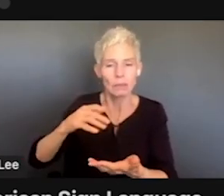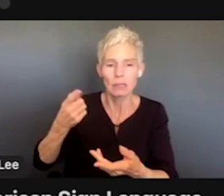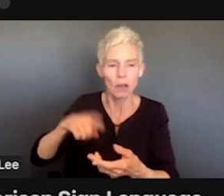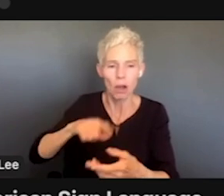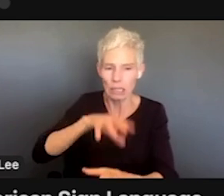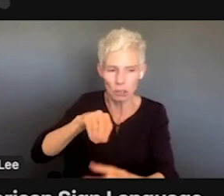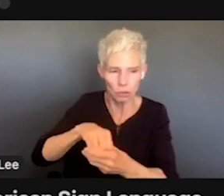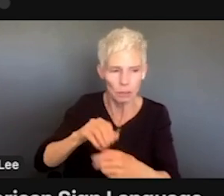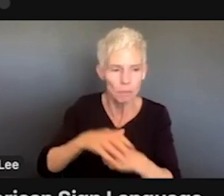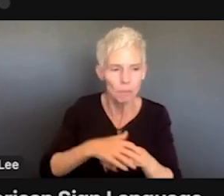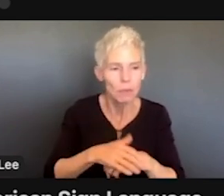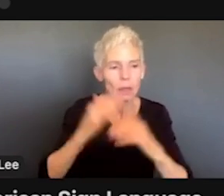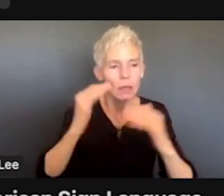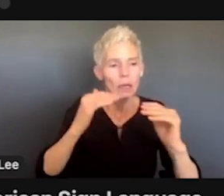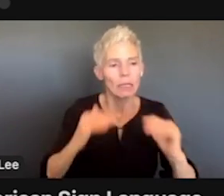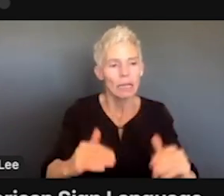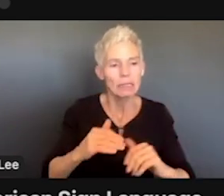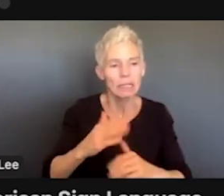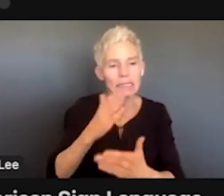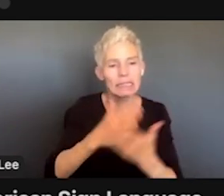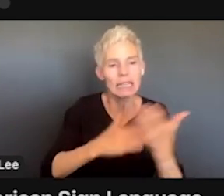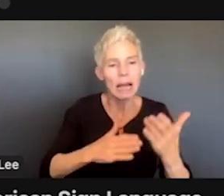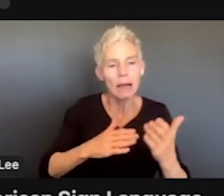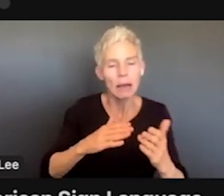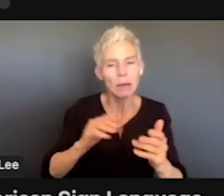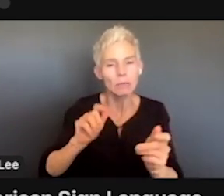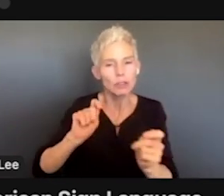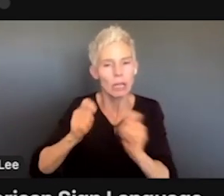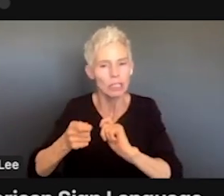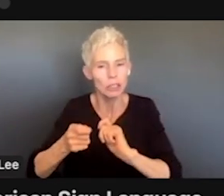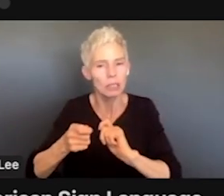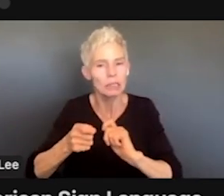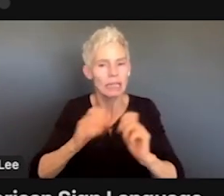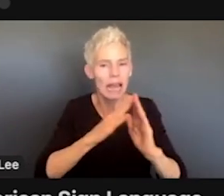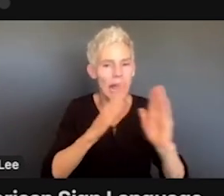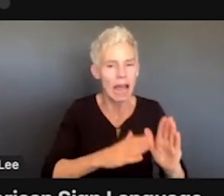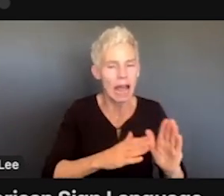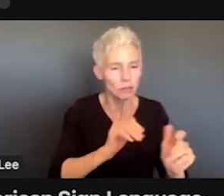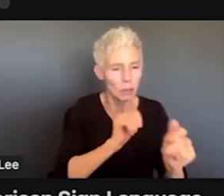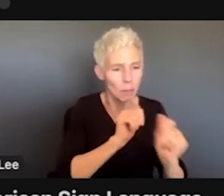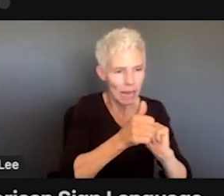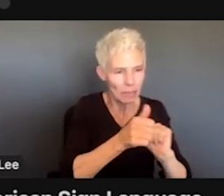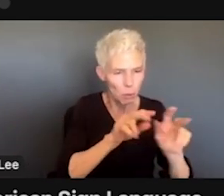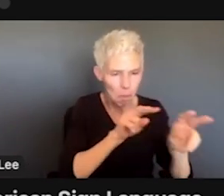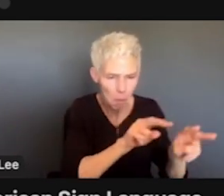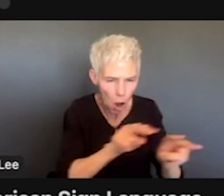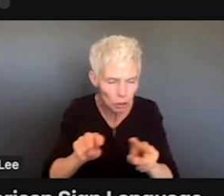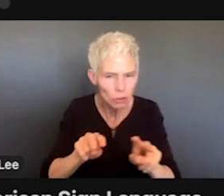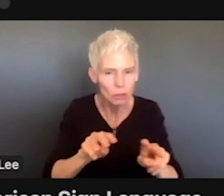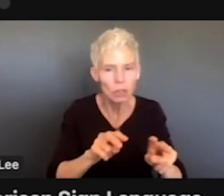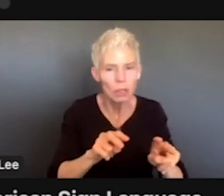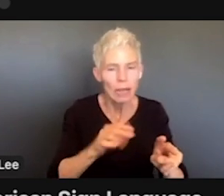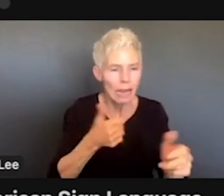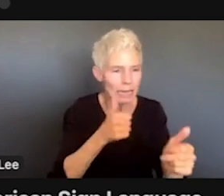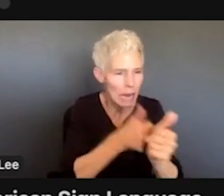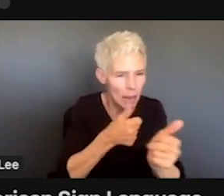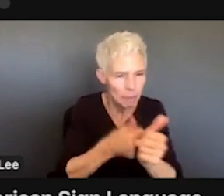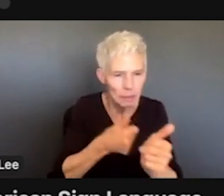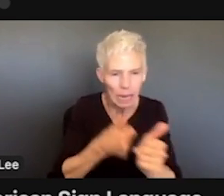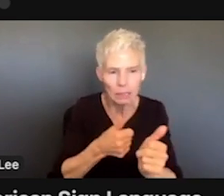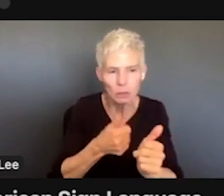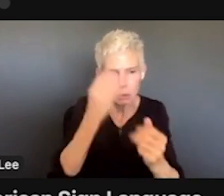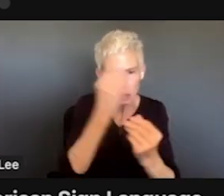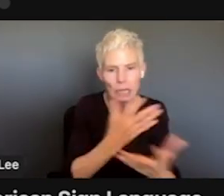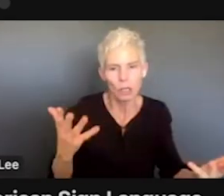there may be substantial changes to the House passed measure, and we'll be monitoring that and sharing out any updates. So more to come in the